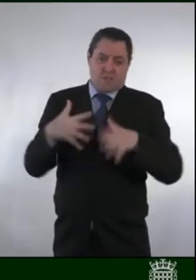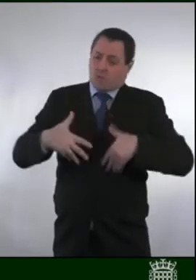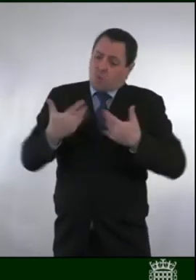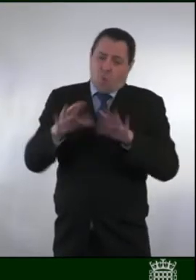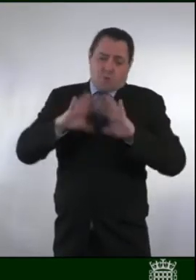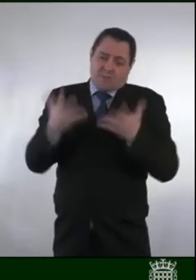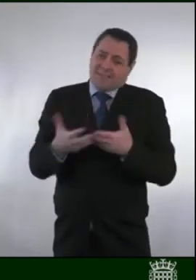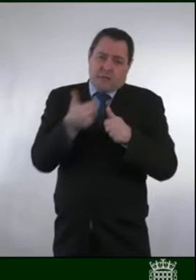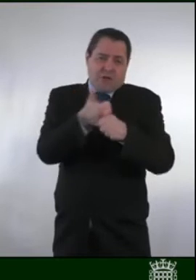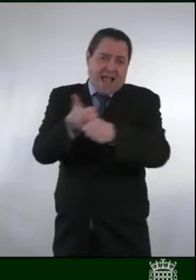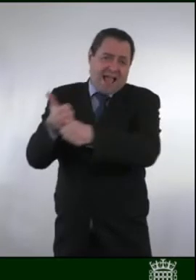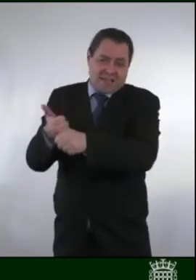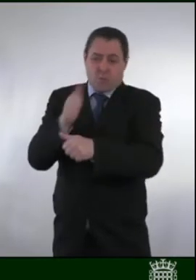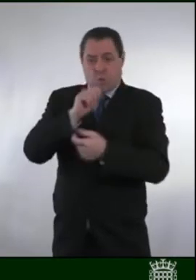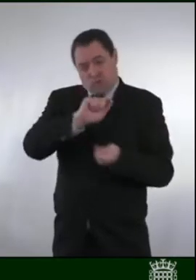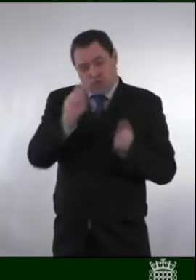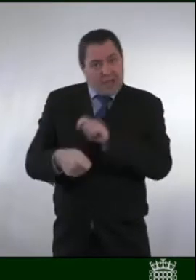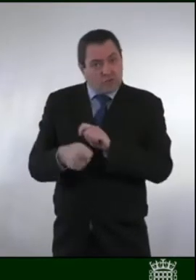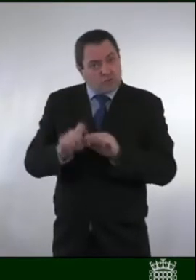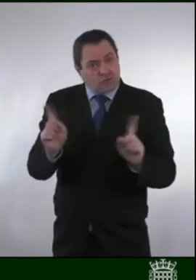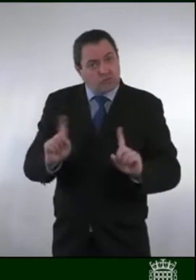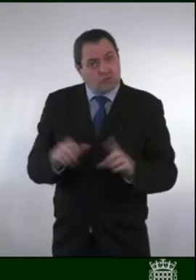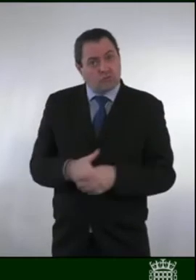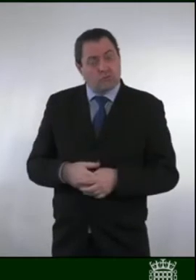aid for the world's poorest?